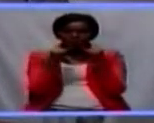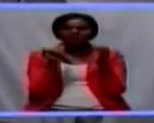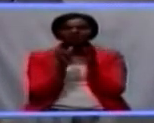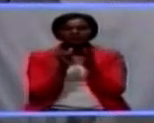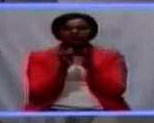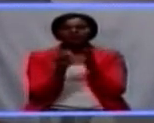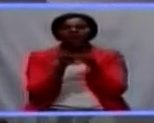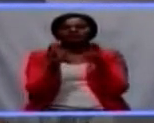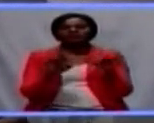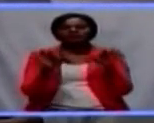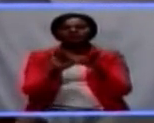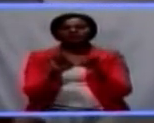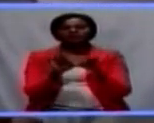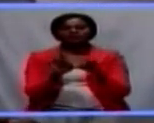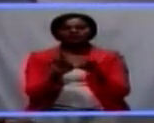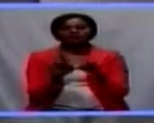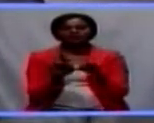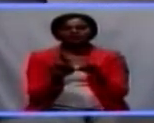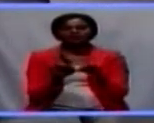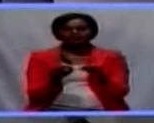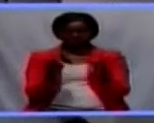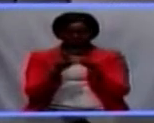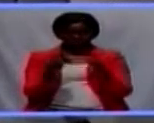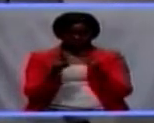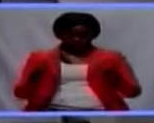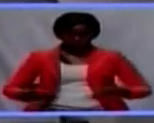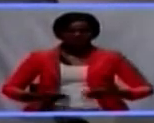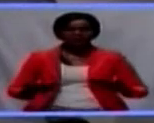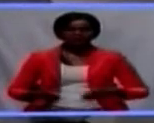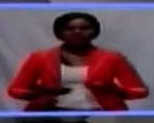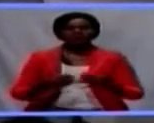very important point, and I'm very happy that you have raised it.